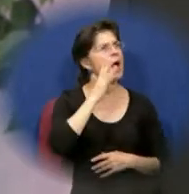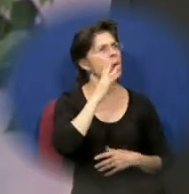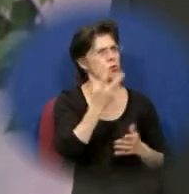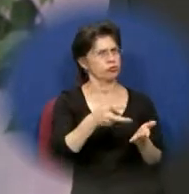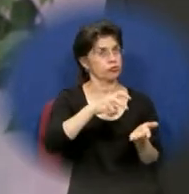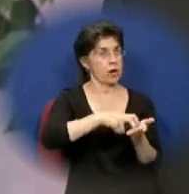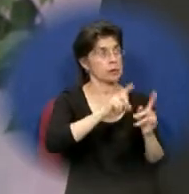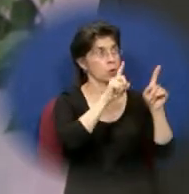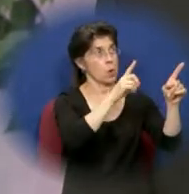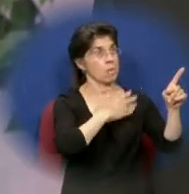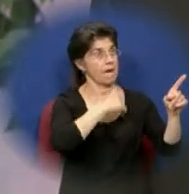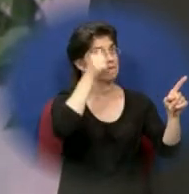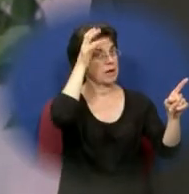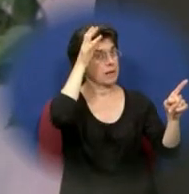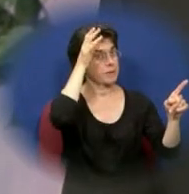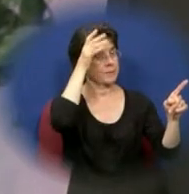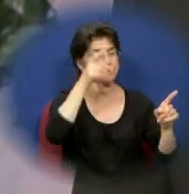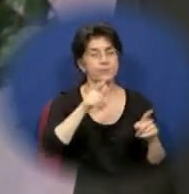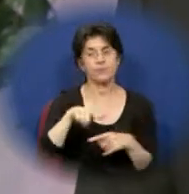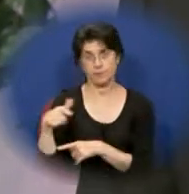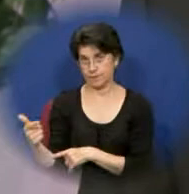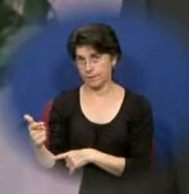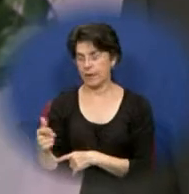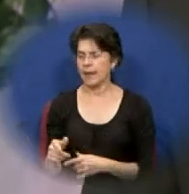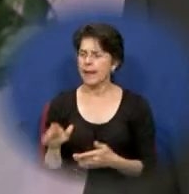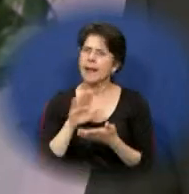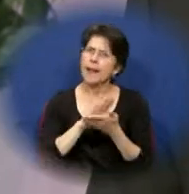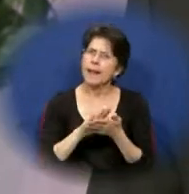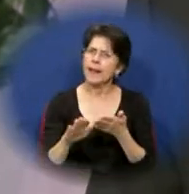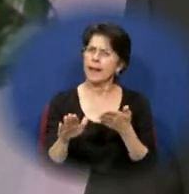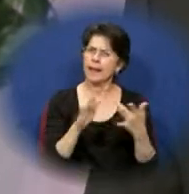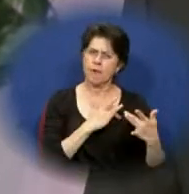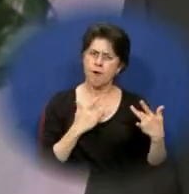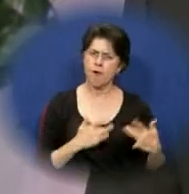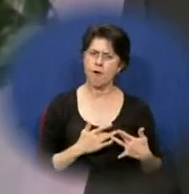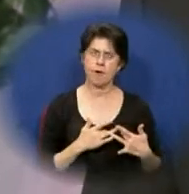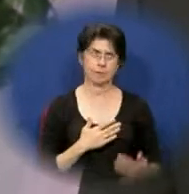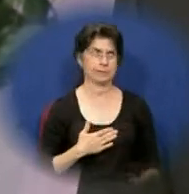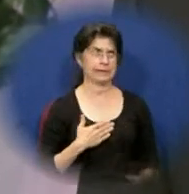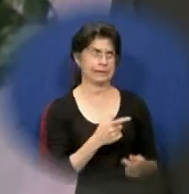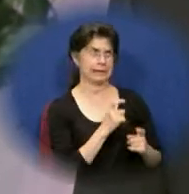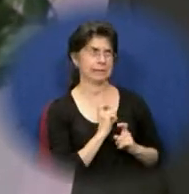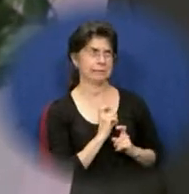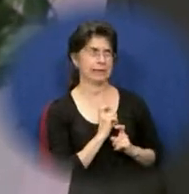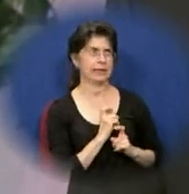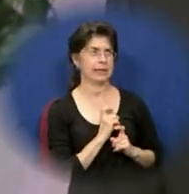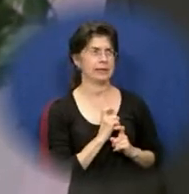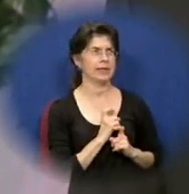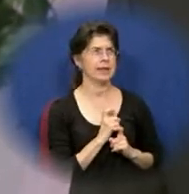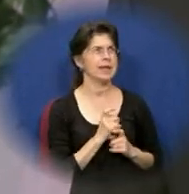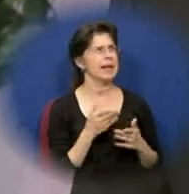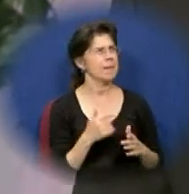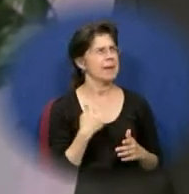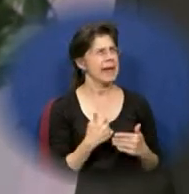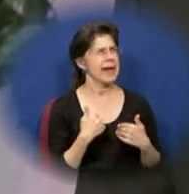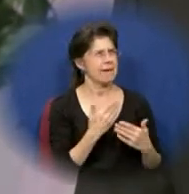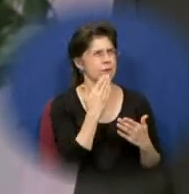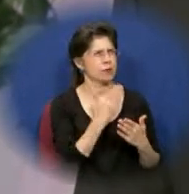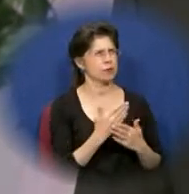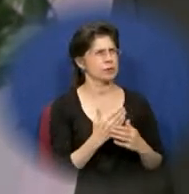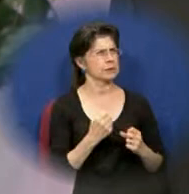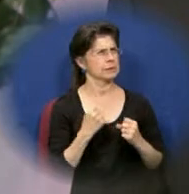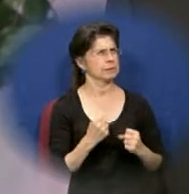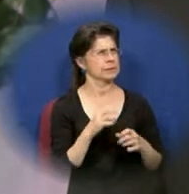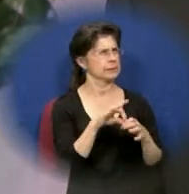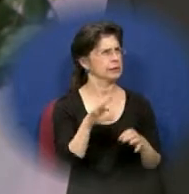I will rise and go to my father. A clean heart create for me, O God, and a steadfast spirit renew within me. Cast me